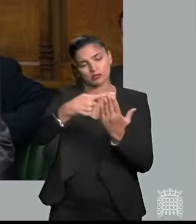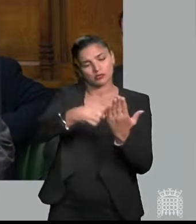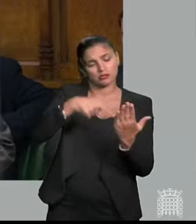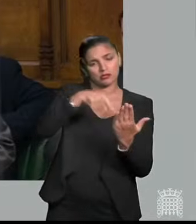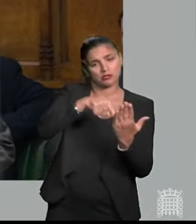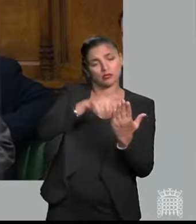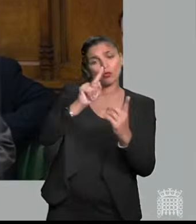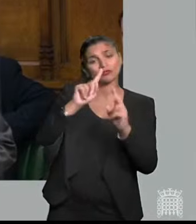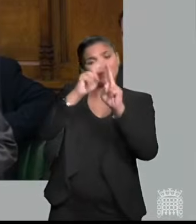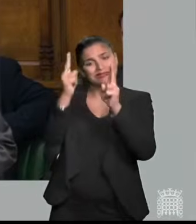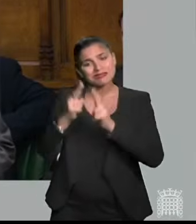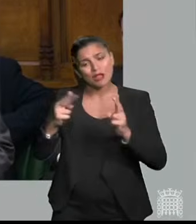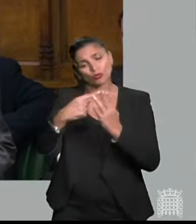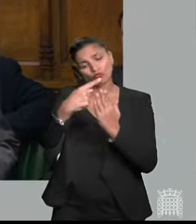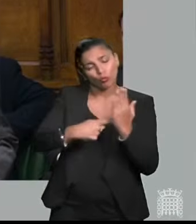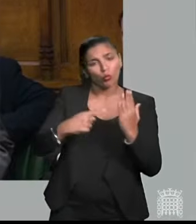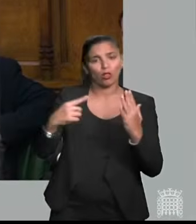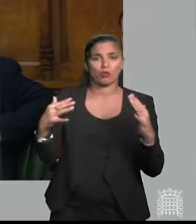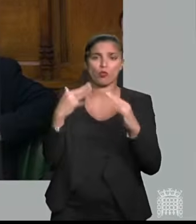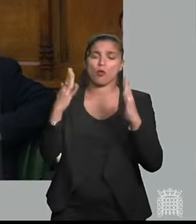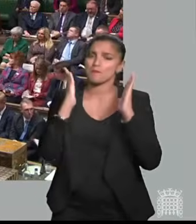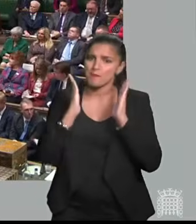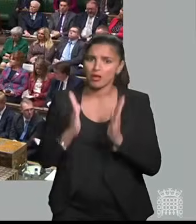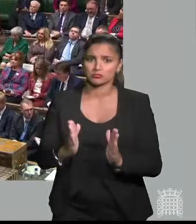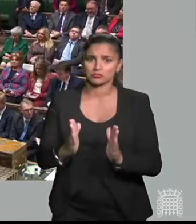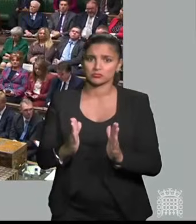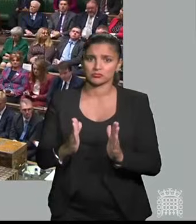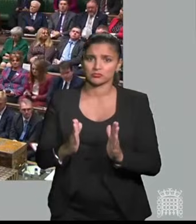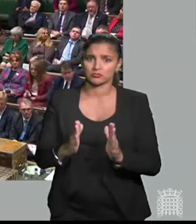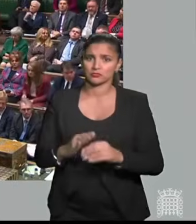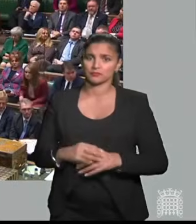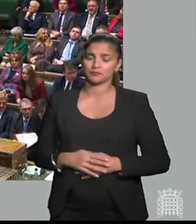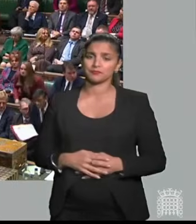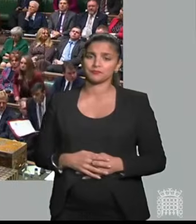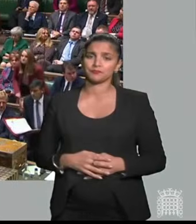and exercise restraint on behalf of us all.